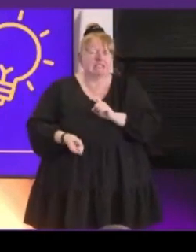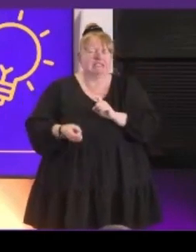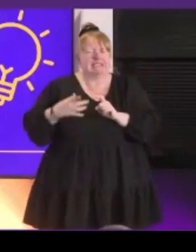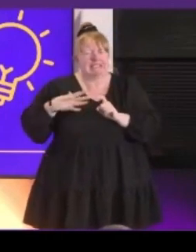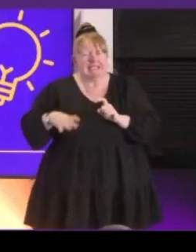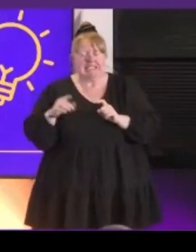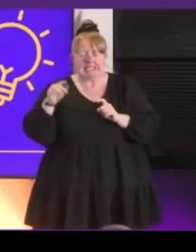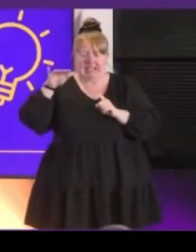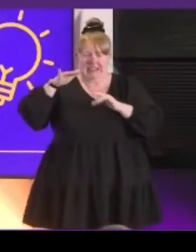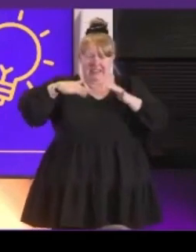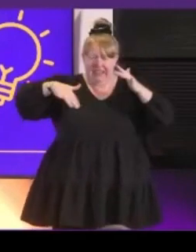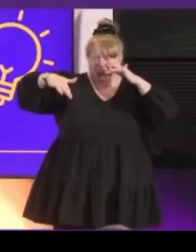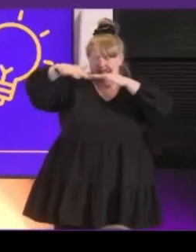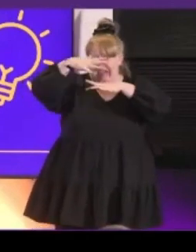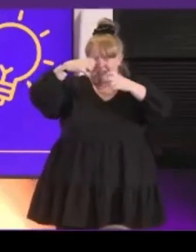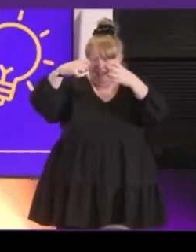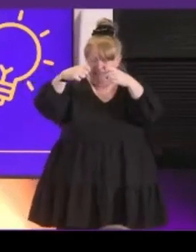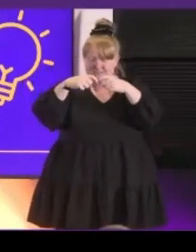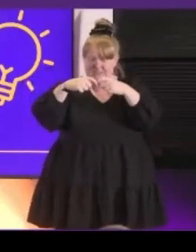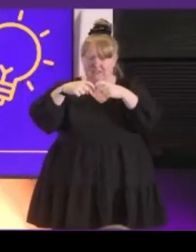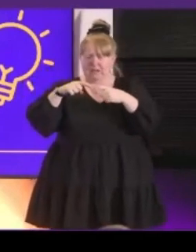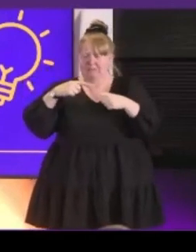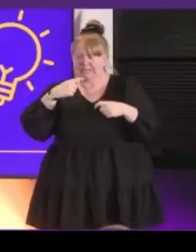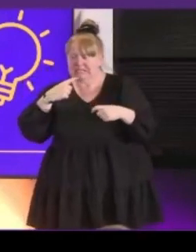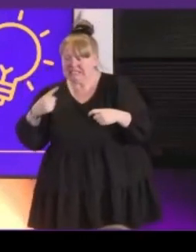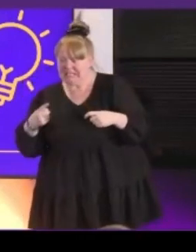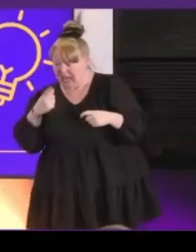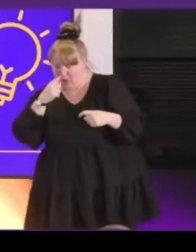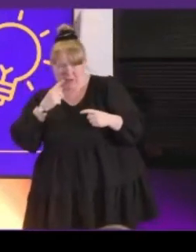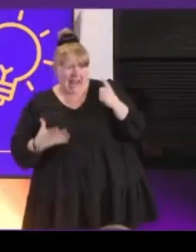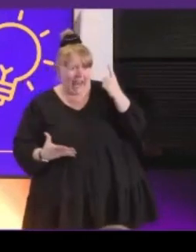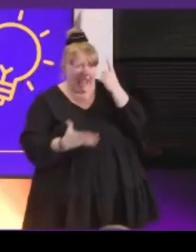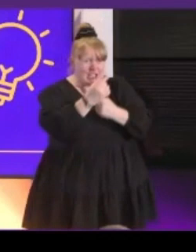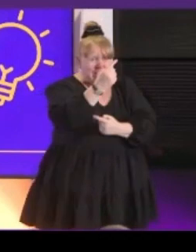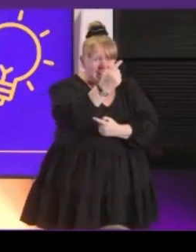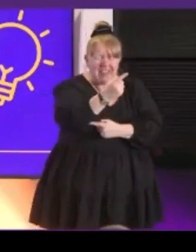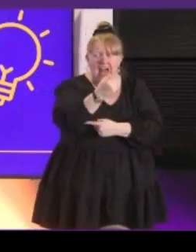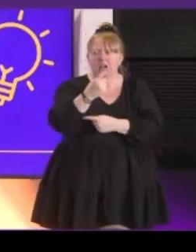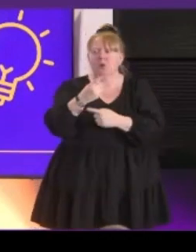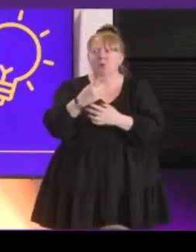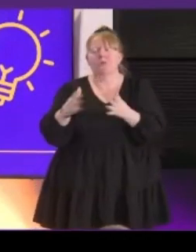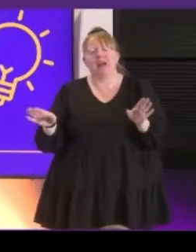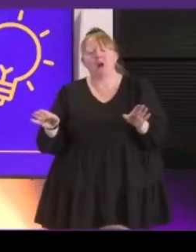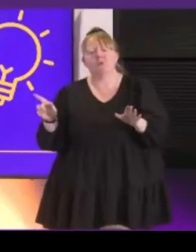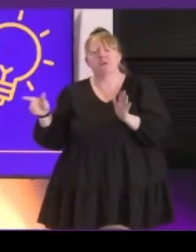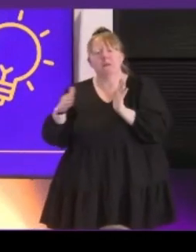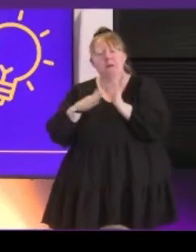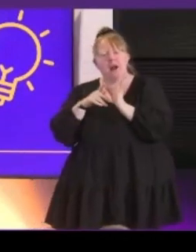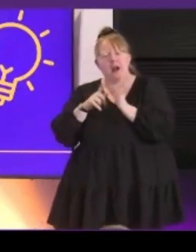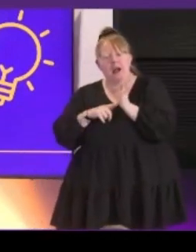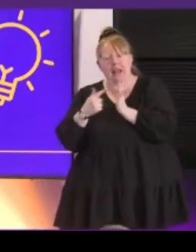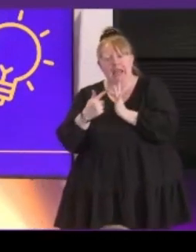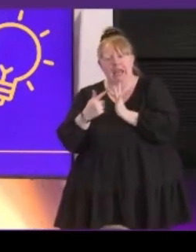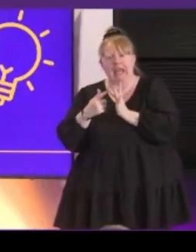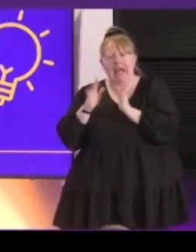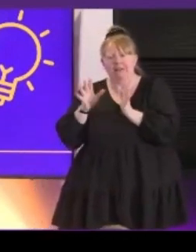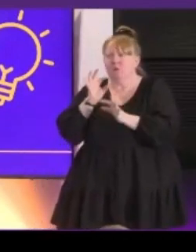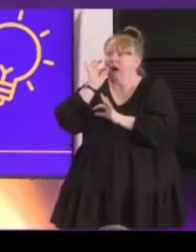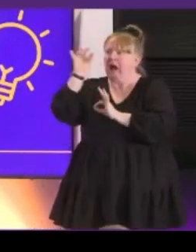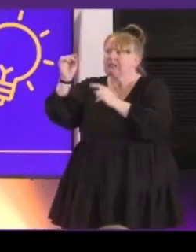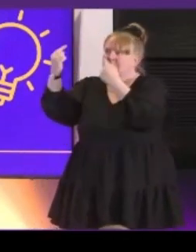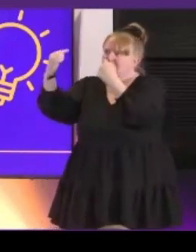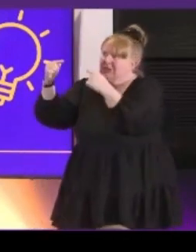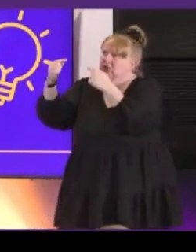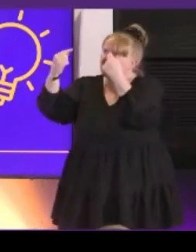not allowed to do is say we're going to go and shoot for that innovation without the rigor that Marley's attended to this organisation with. You get permission to do that